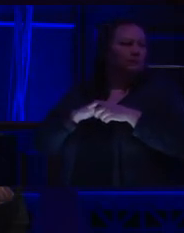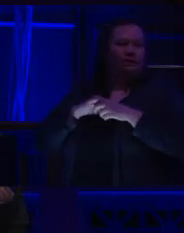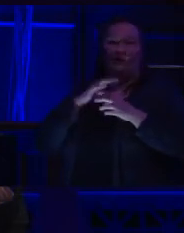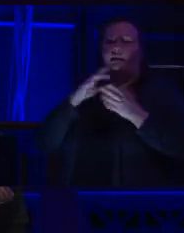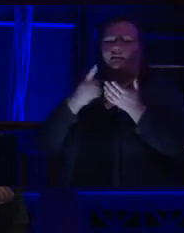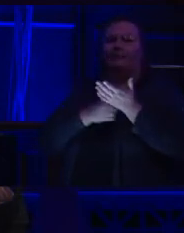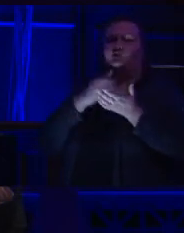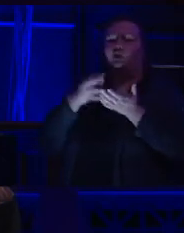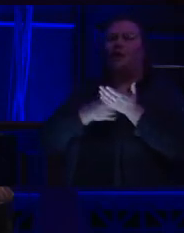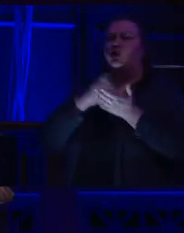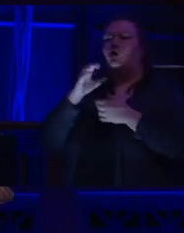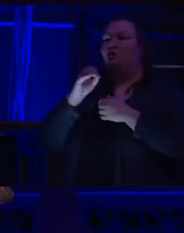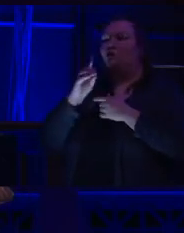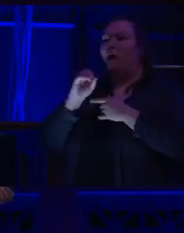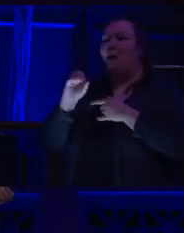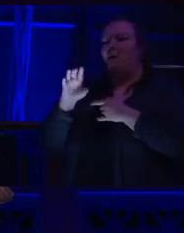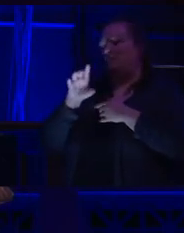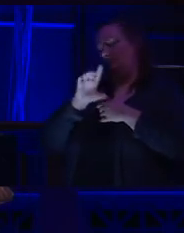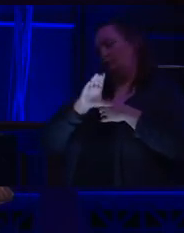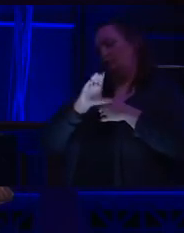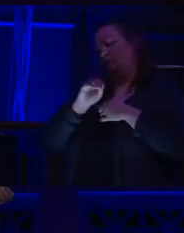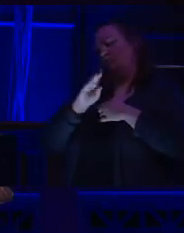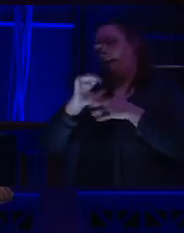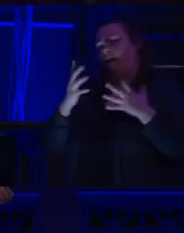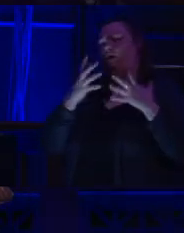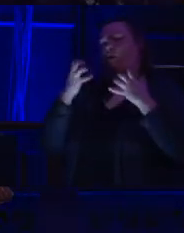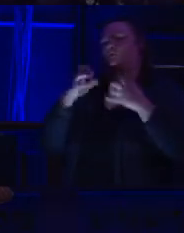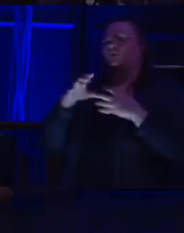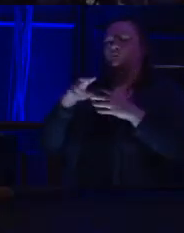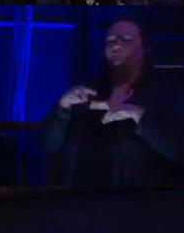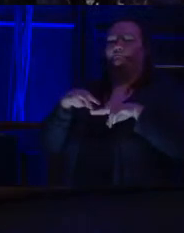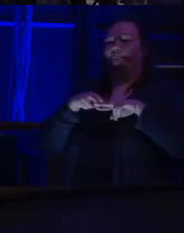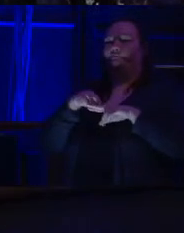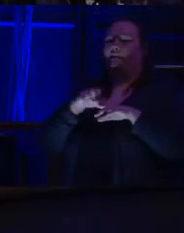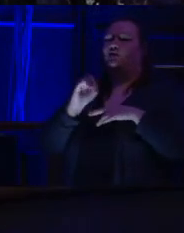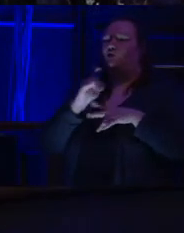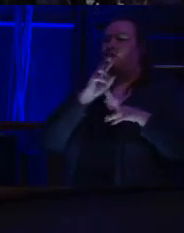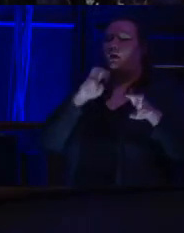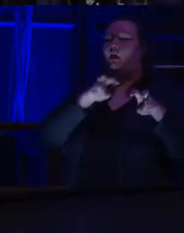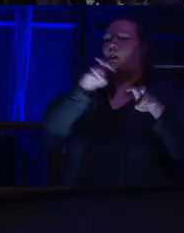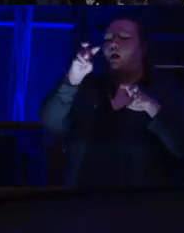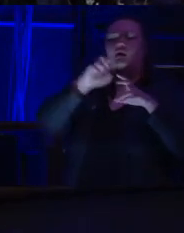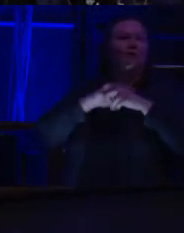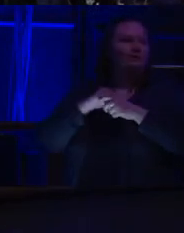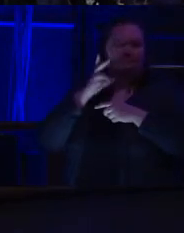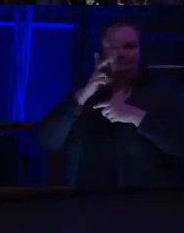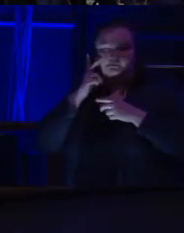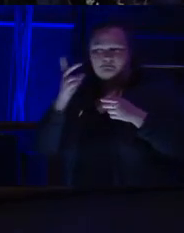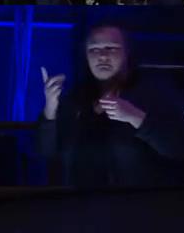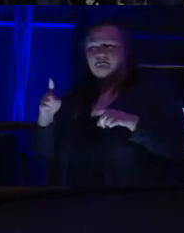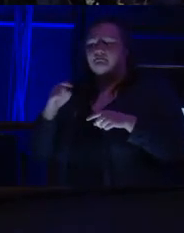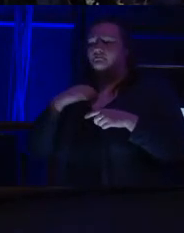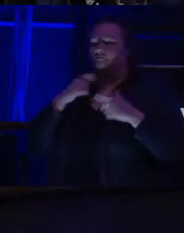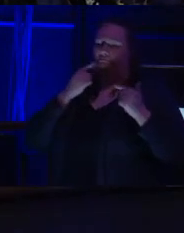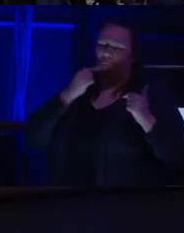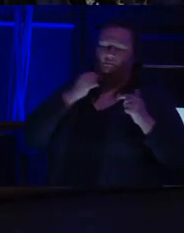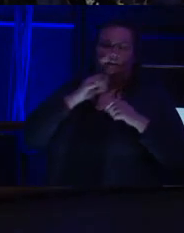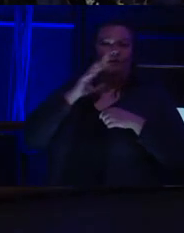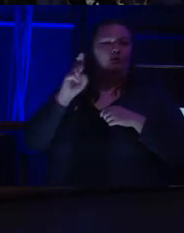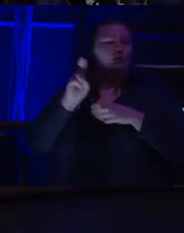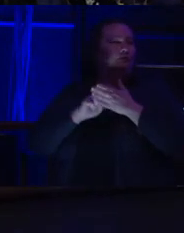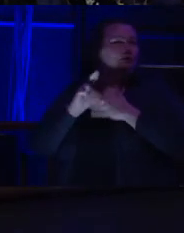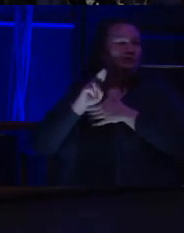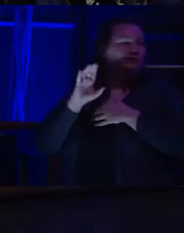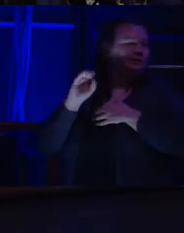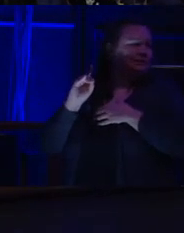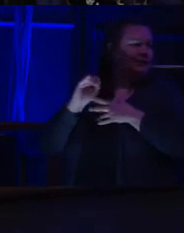in the stands. I've seen that happen. When after Duke played University of Cincinnati in one of the bowls